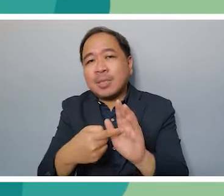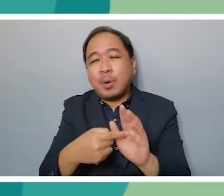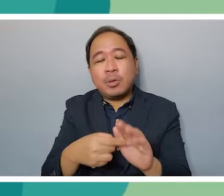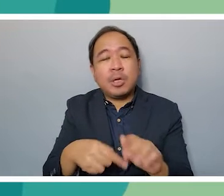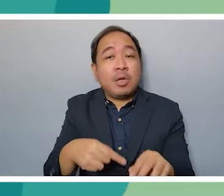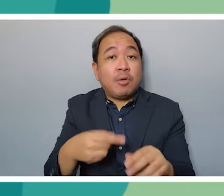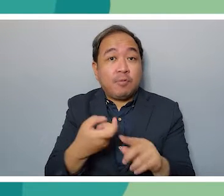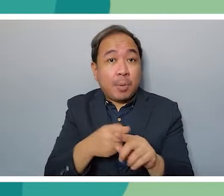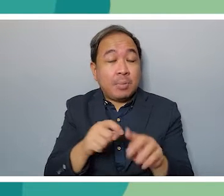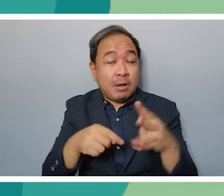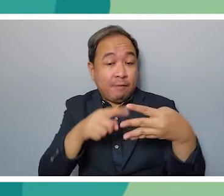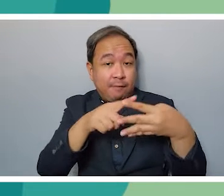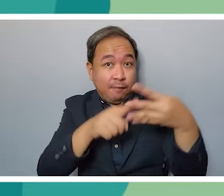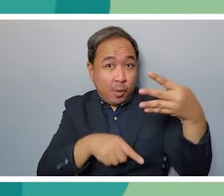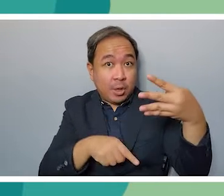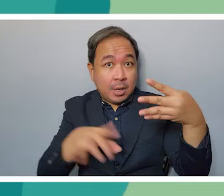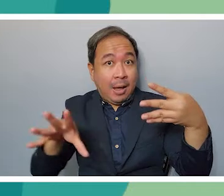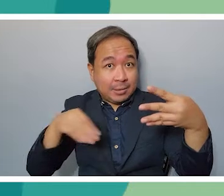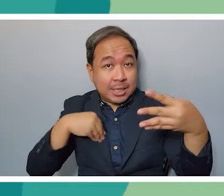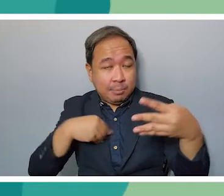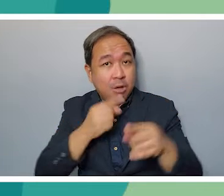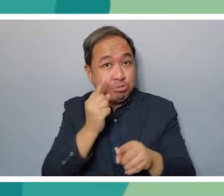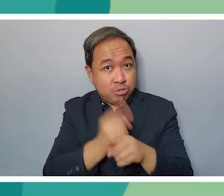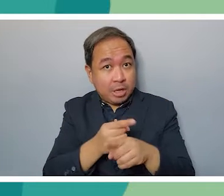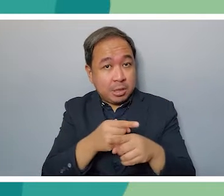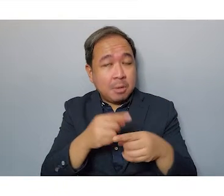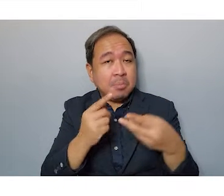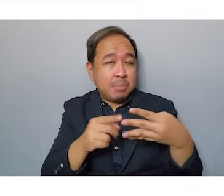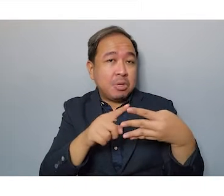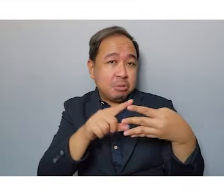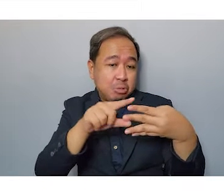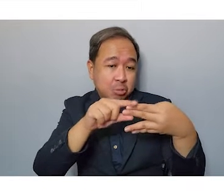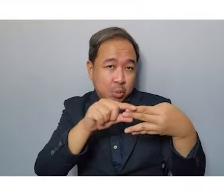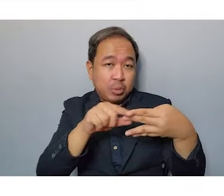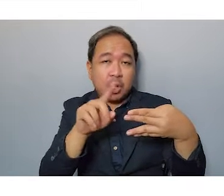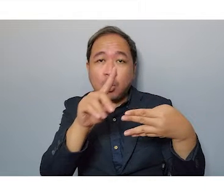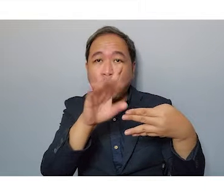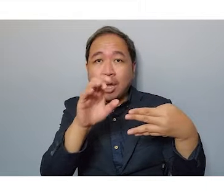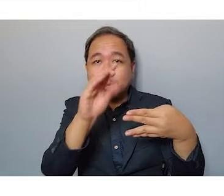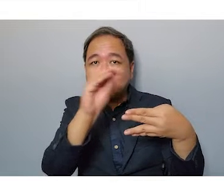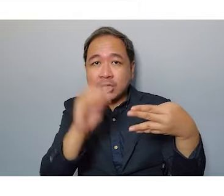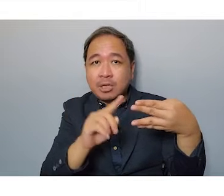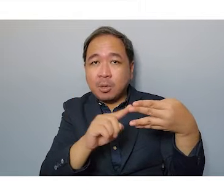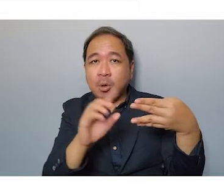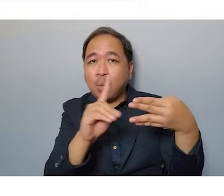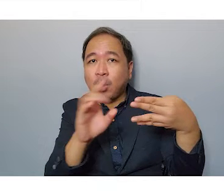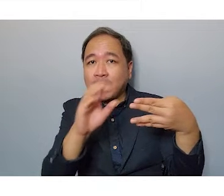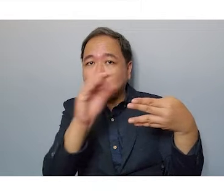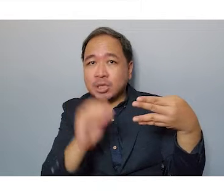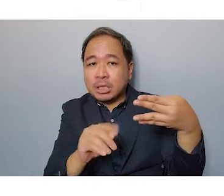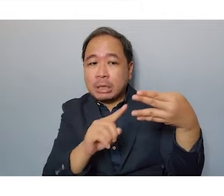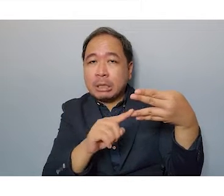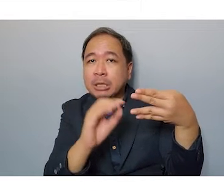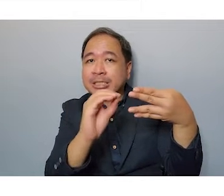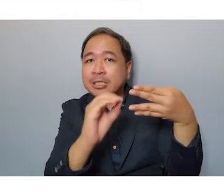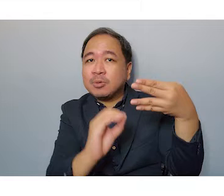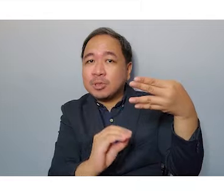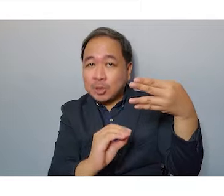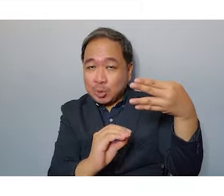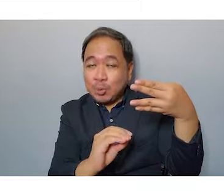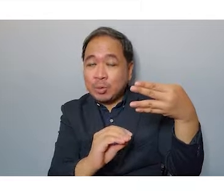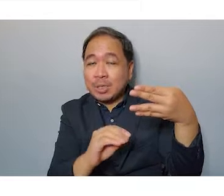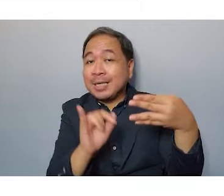example, if 2 out of the 4 choices are accepted as correct, both can be weighted 100% and the other 2 can be